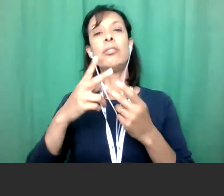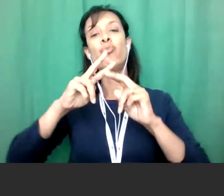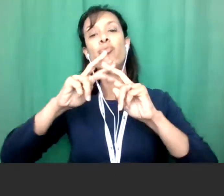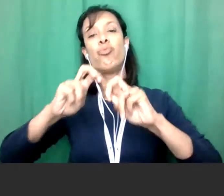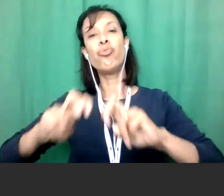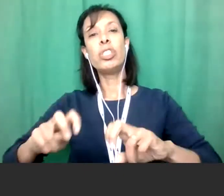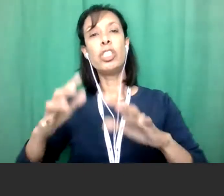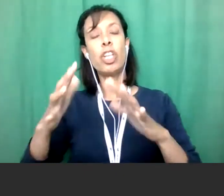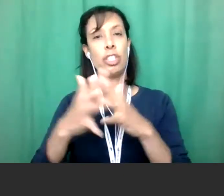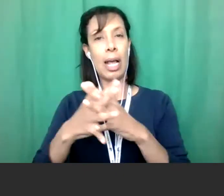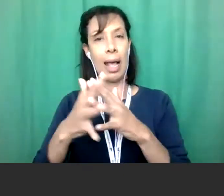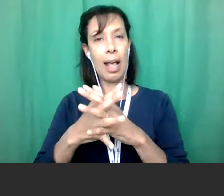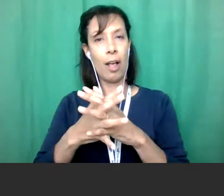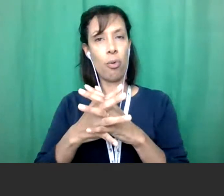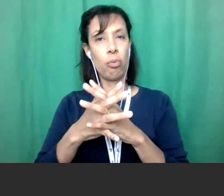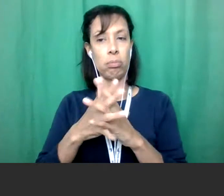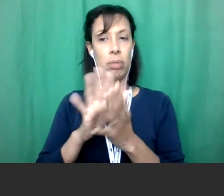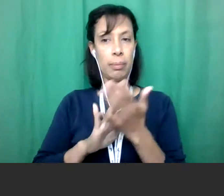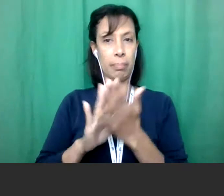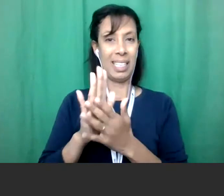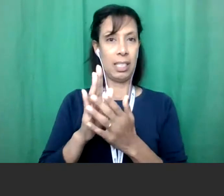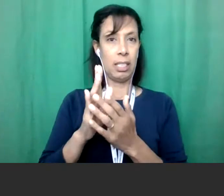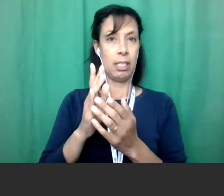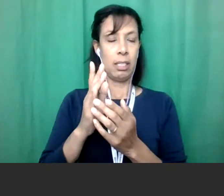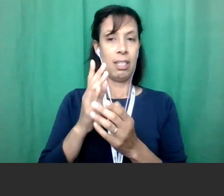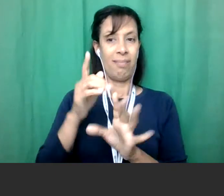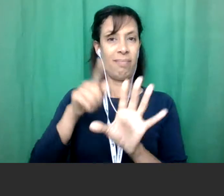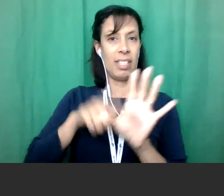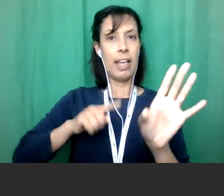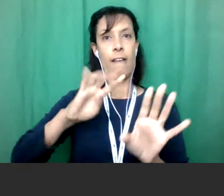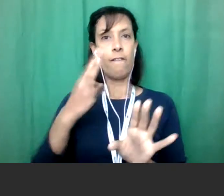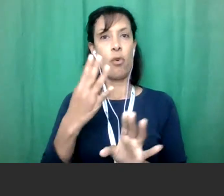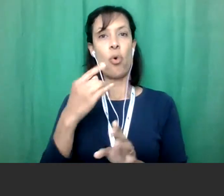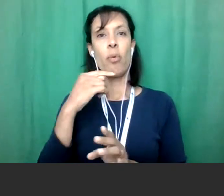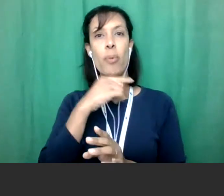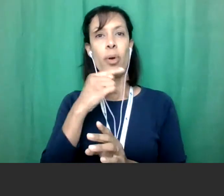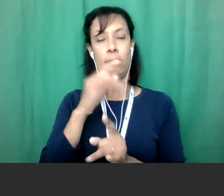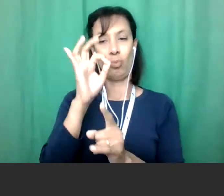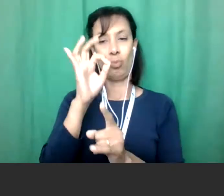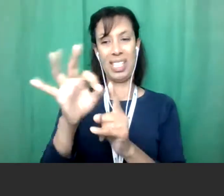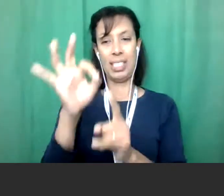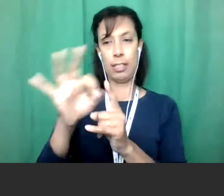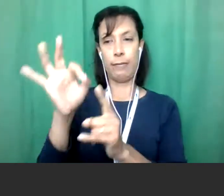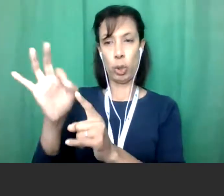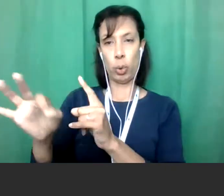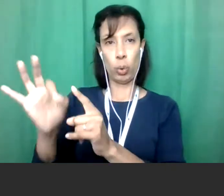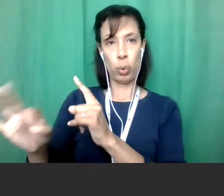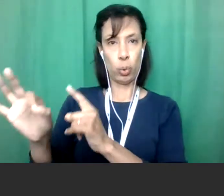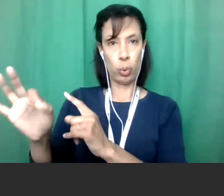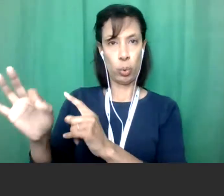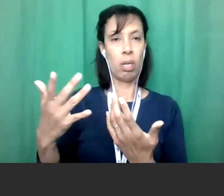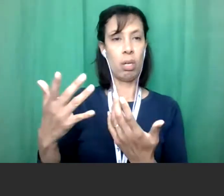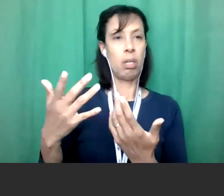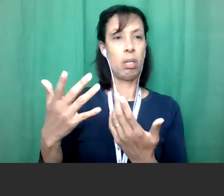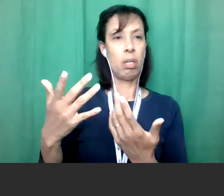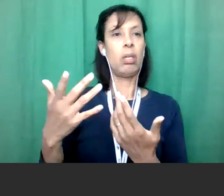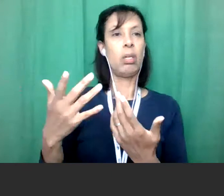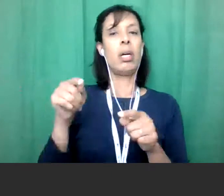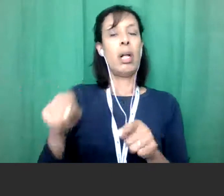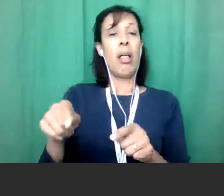or surveying year 4 boys. And then you're going to discuss what you found out from your surveys or your interviews in